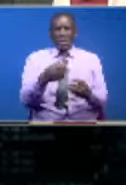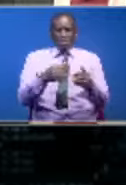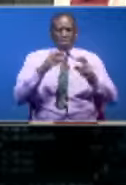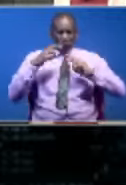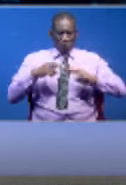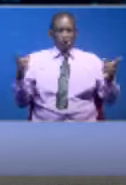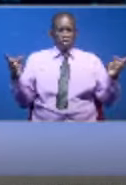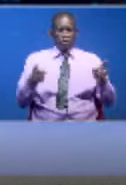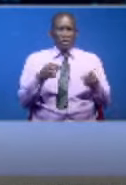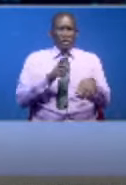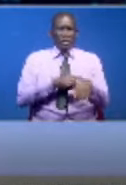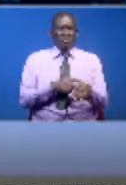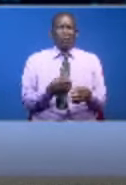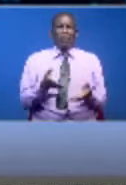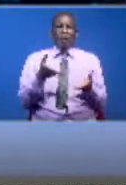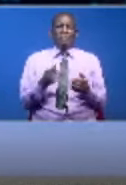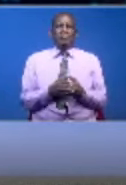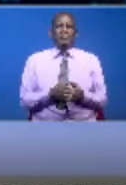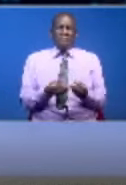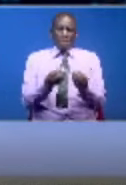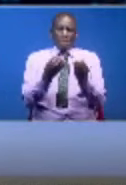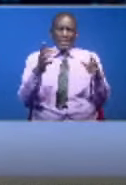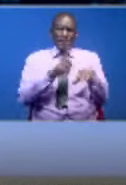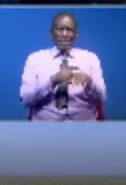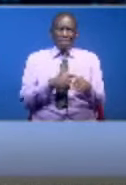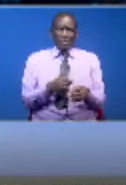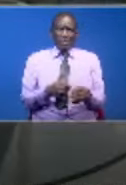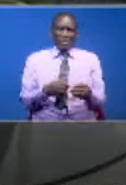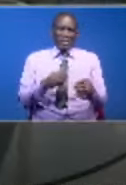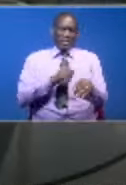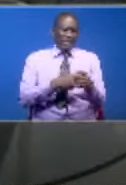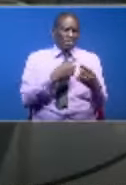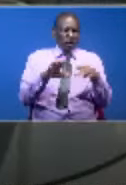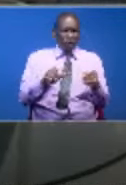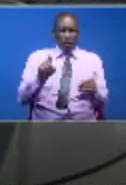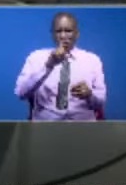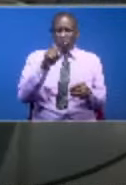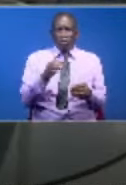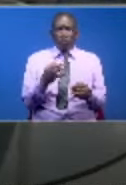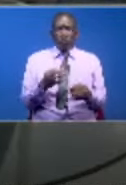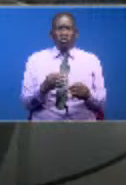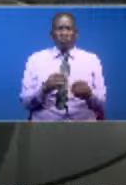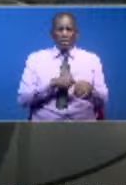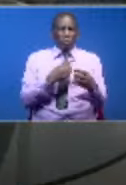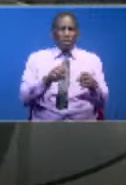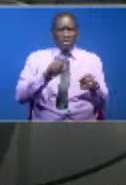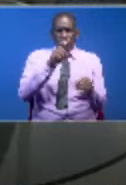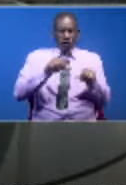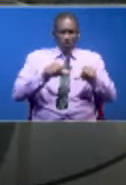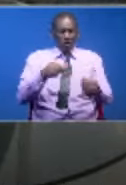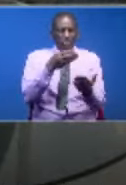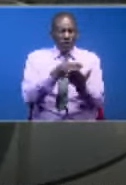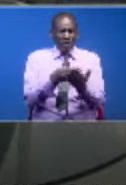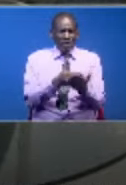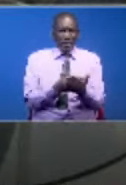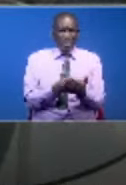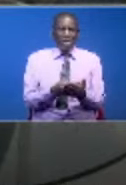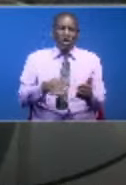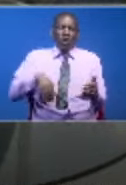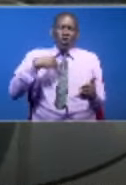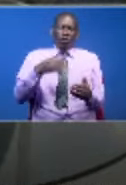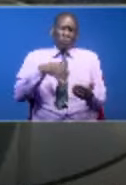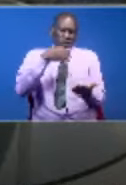quickly, many times, and initially when you're talking about the question of sustainable financing, it was always coupled